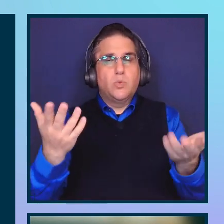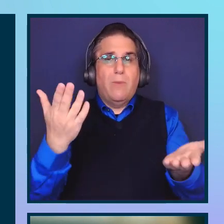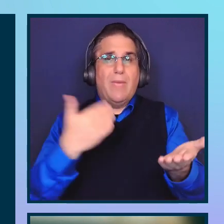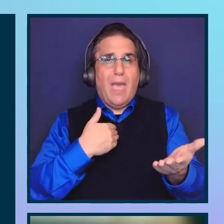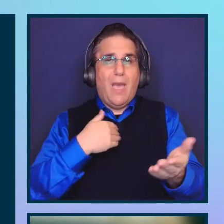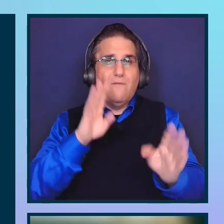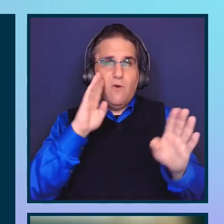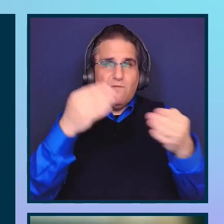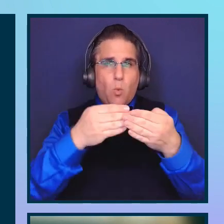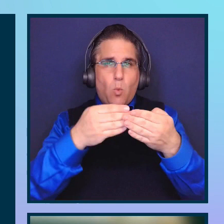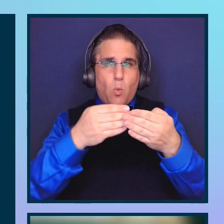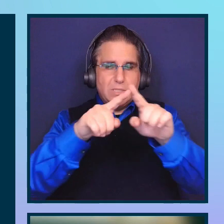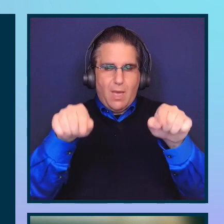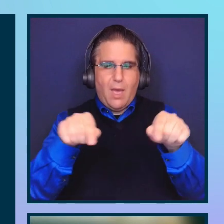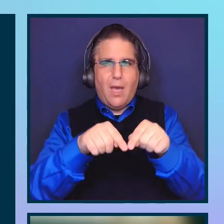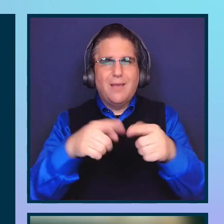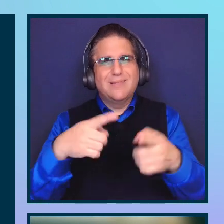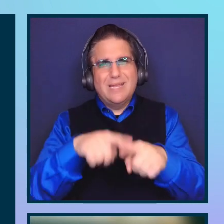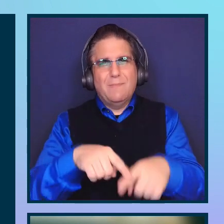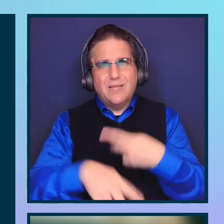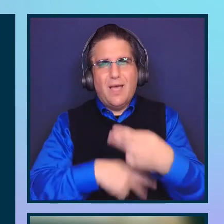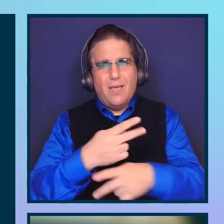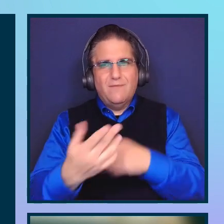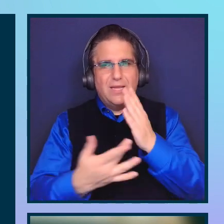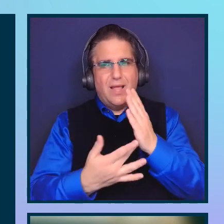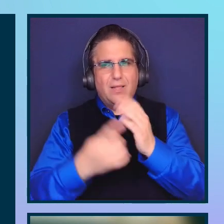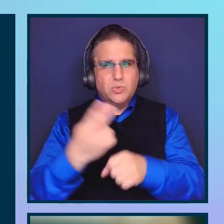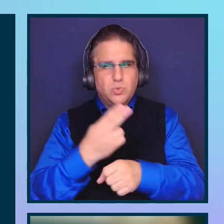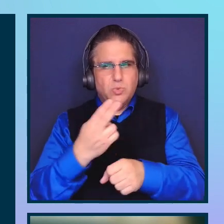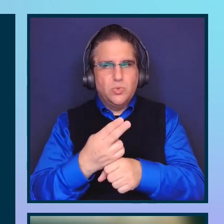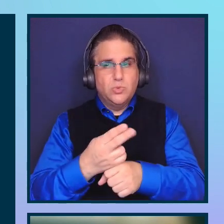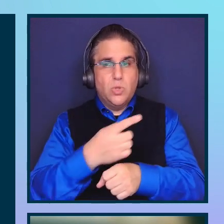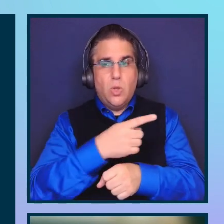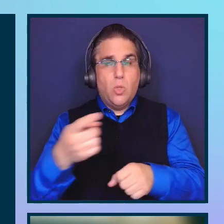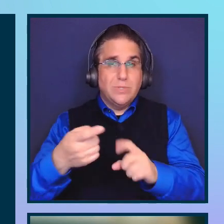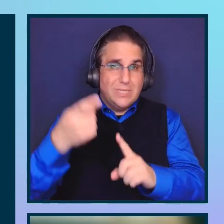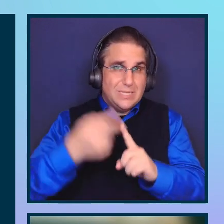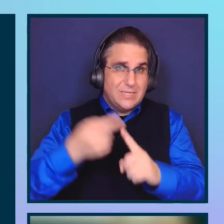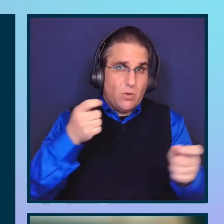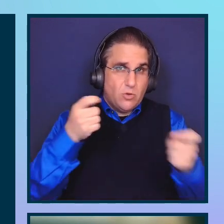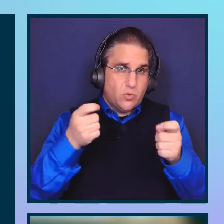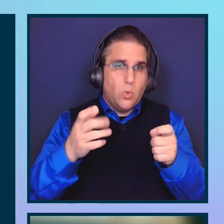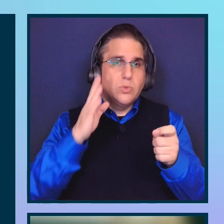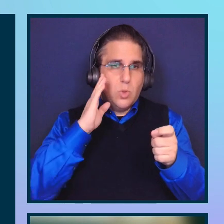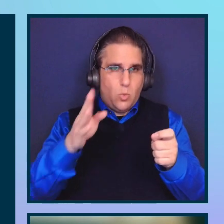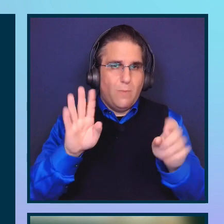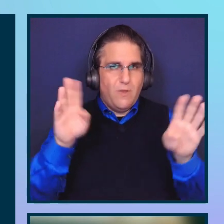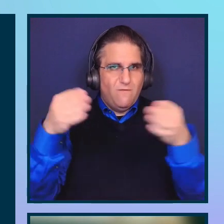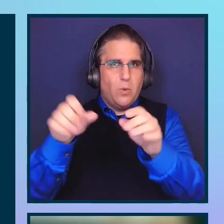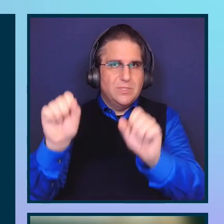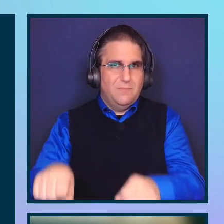which technology it is, but those default controls are going to be focusable with assistive technologies automatically, which is very